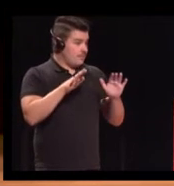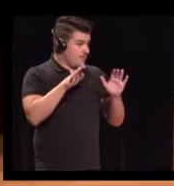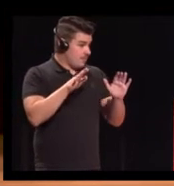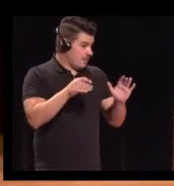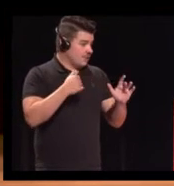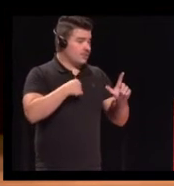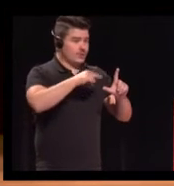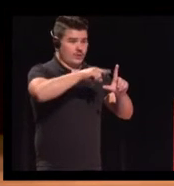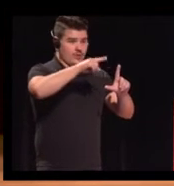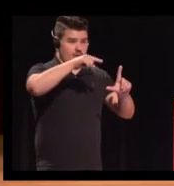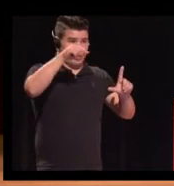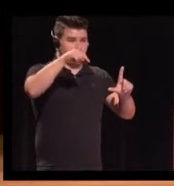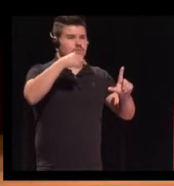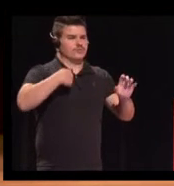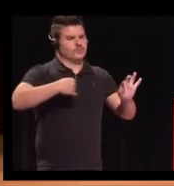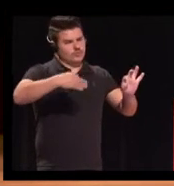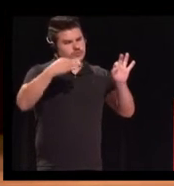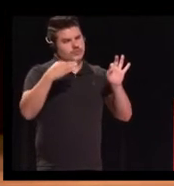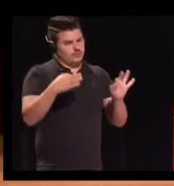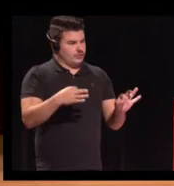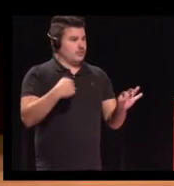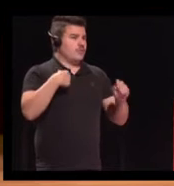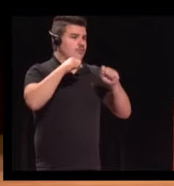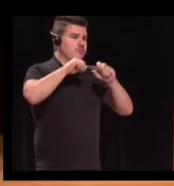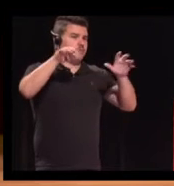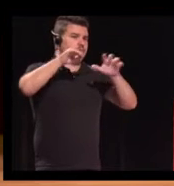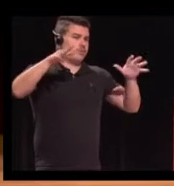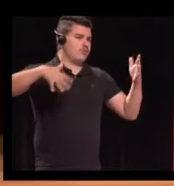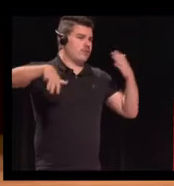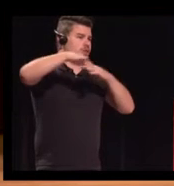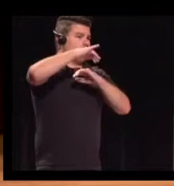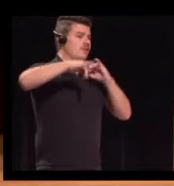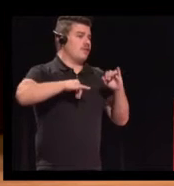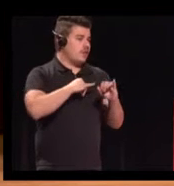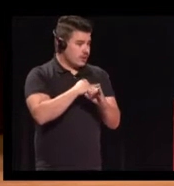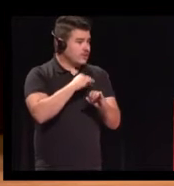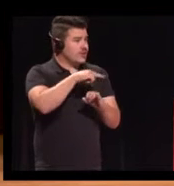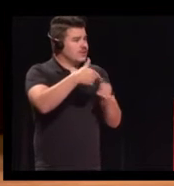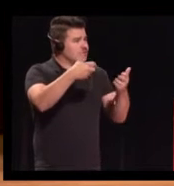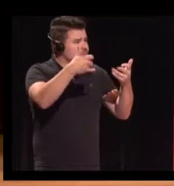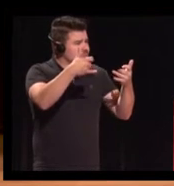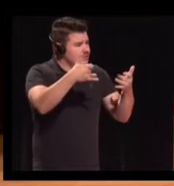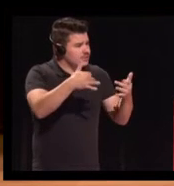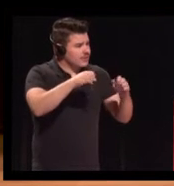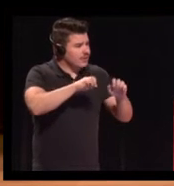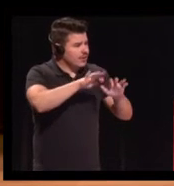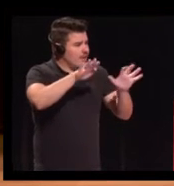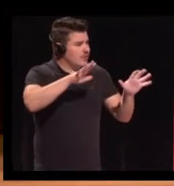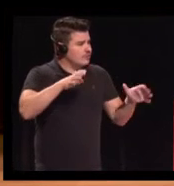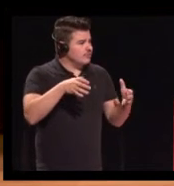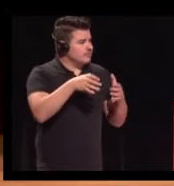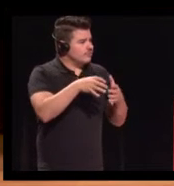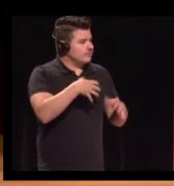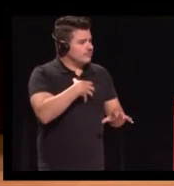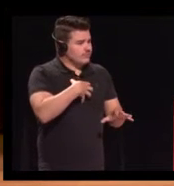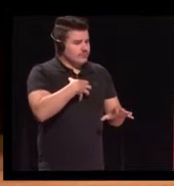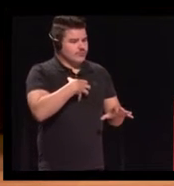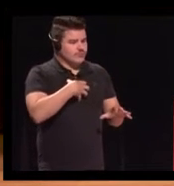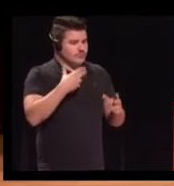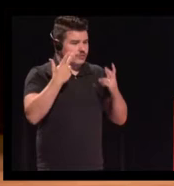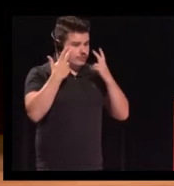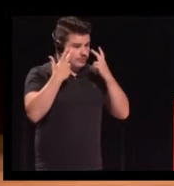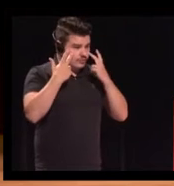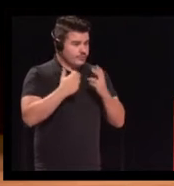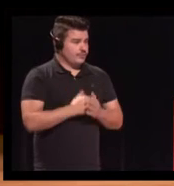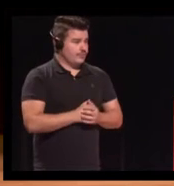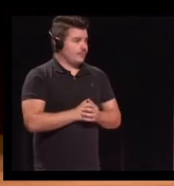it's going around in the internet, it translates, I think, a feeling that we most of us have, is that the technology and